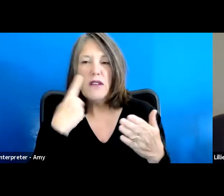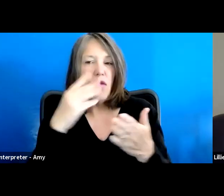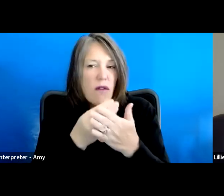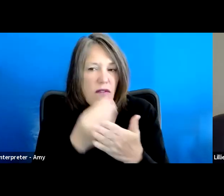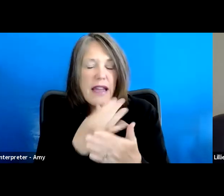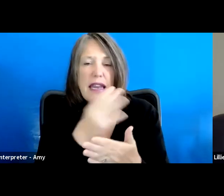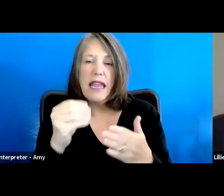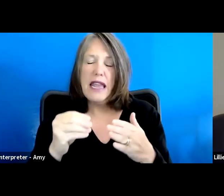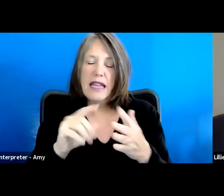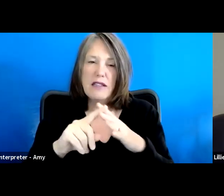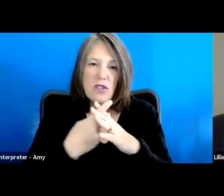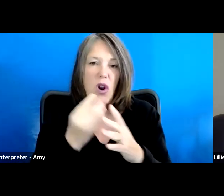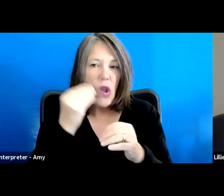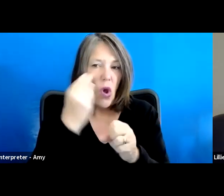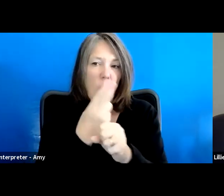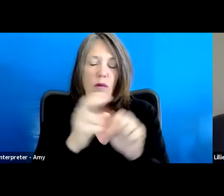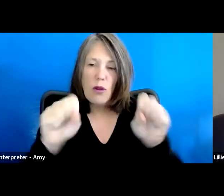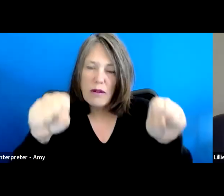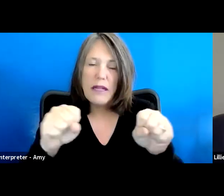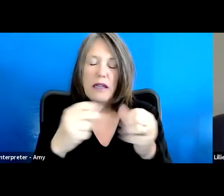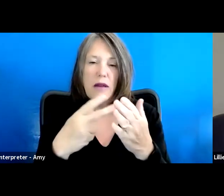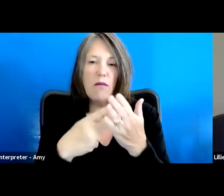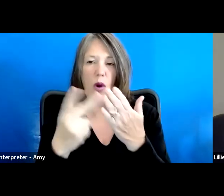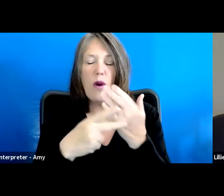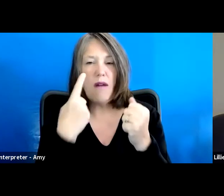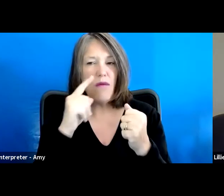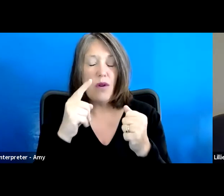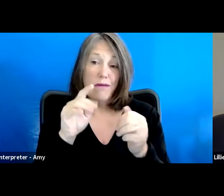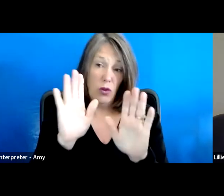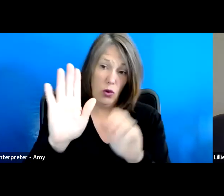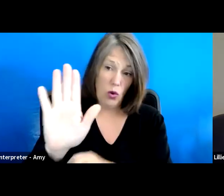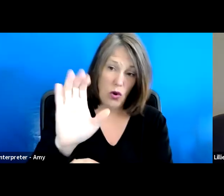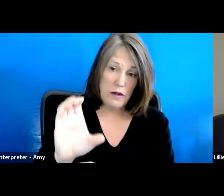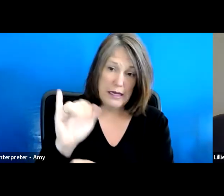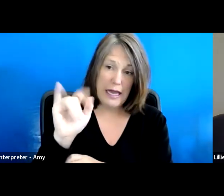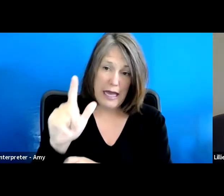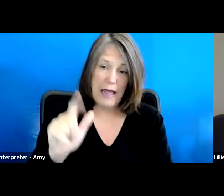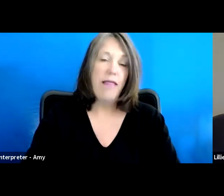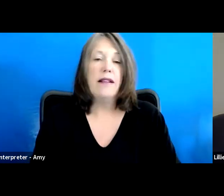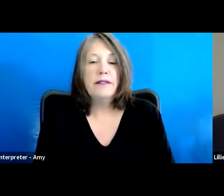a home usability program at your CIL.